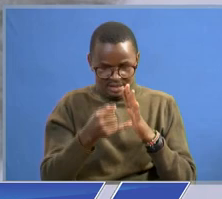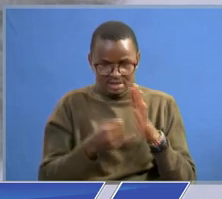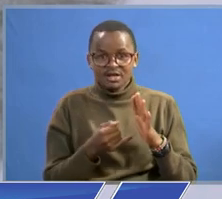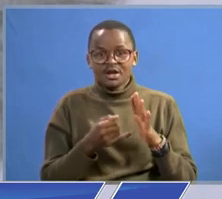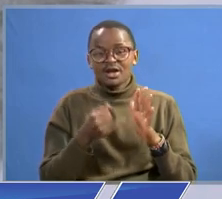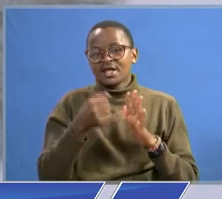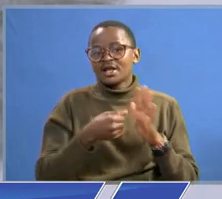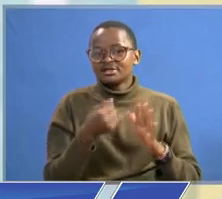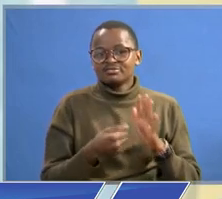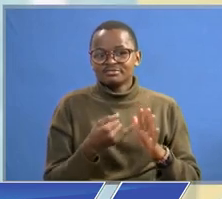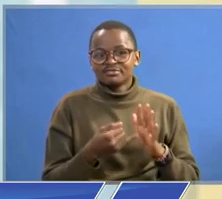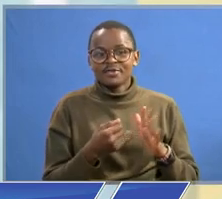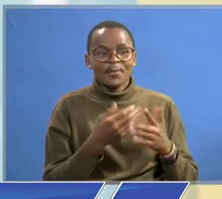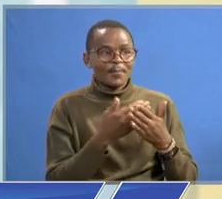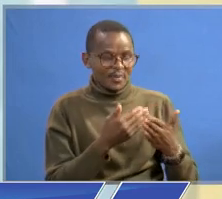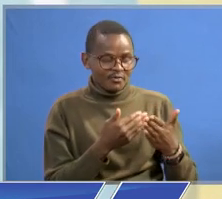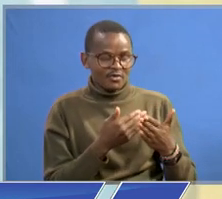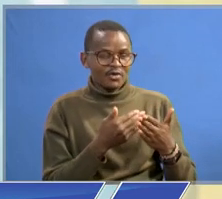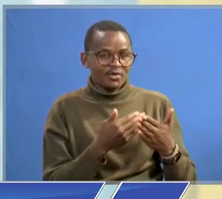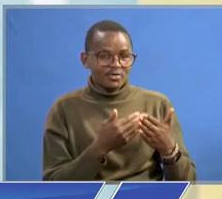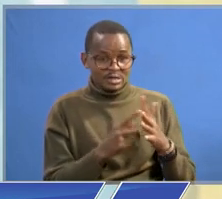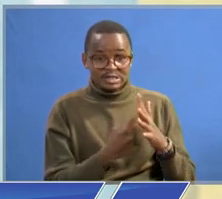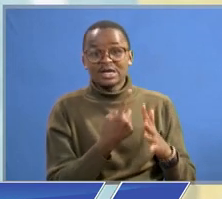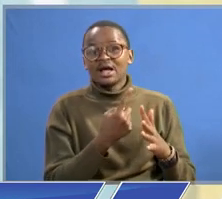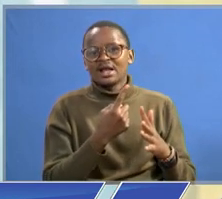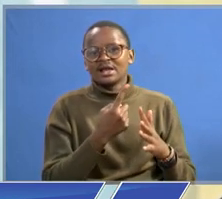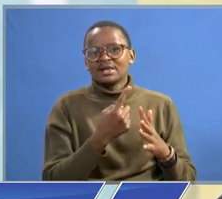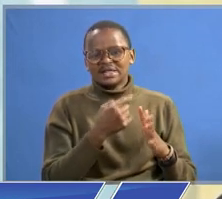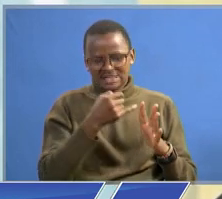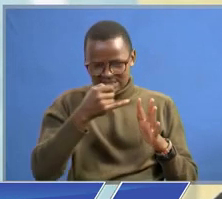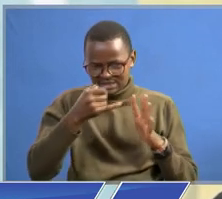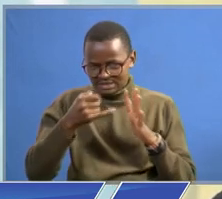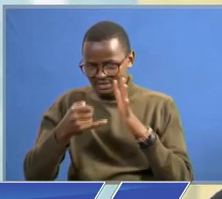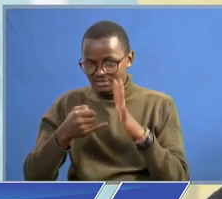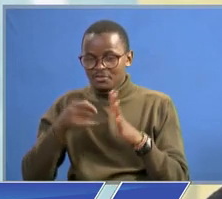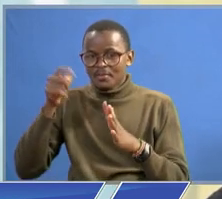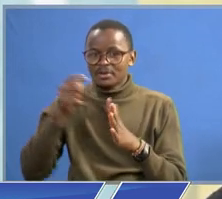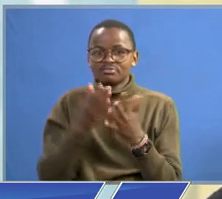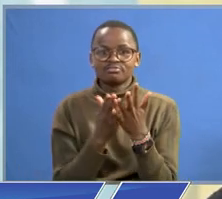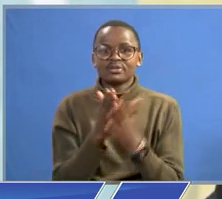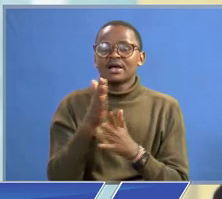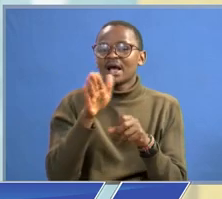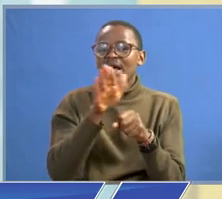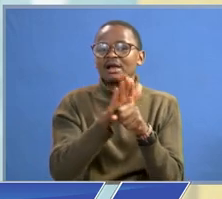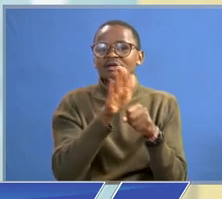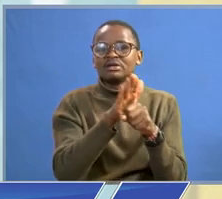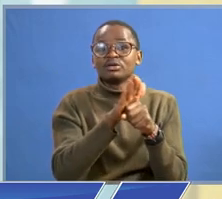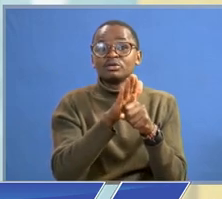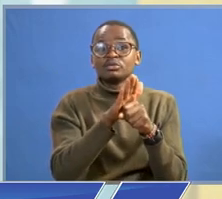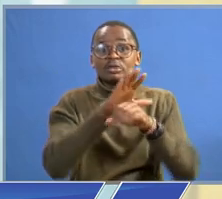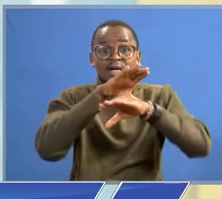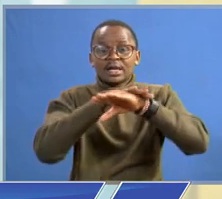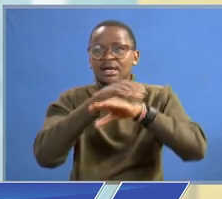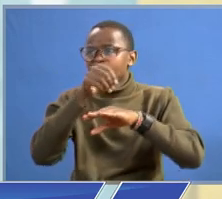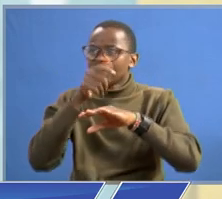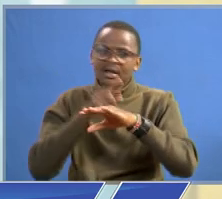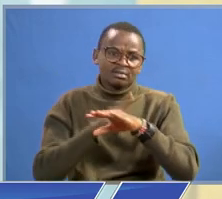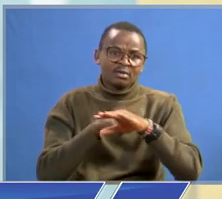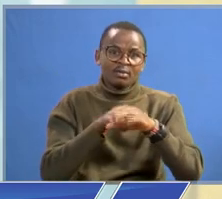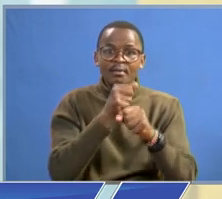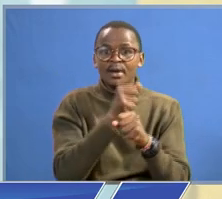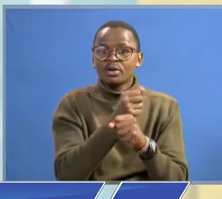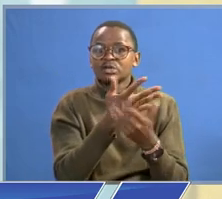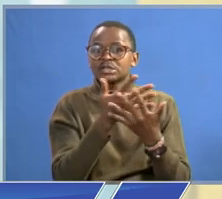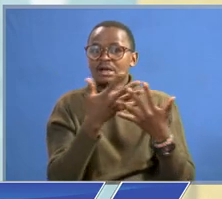industry. Before we established your art industry, we go through a lot. So utapata saa zingine umefanyia